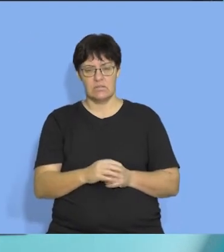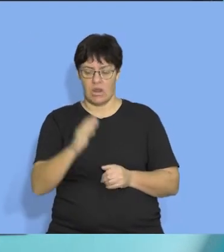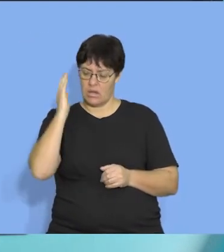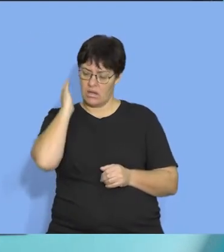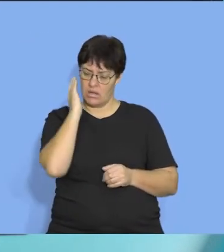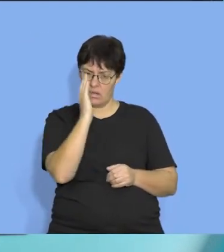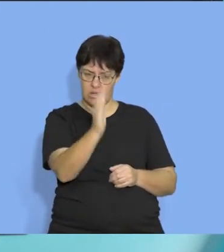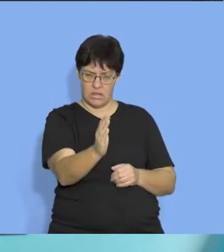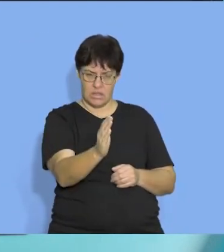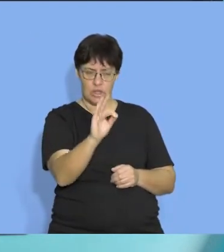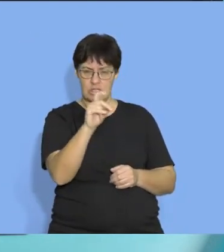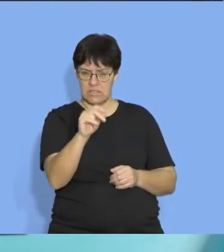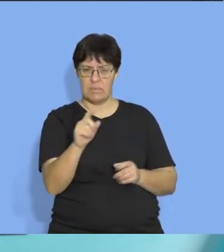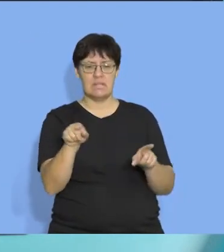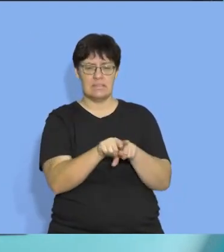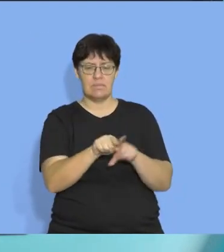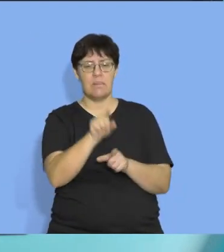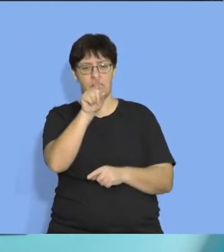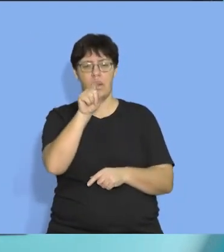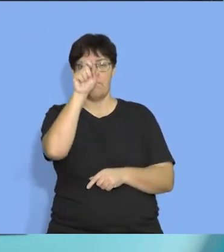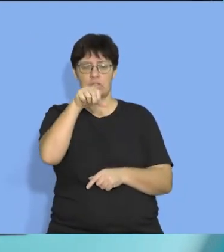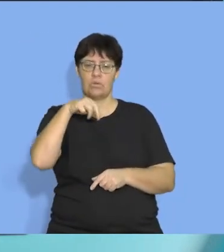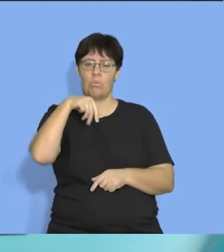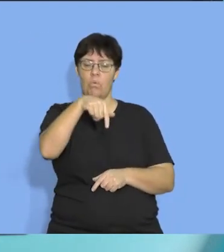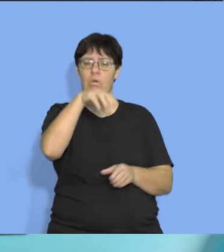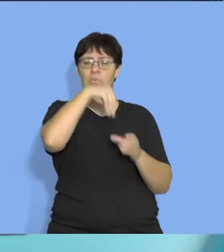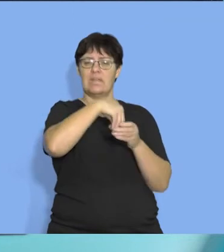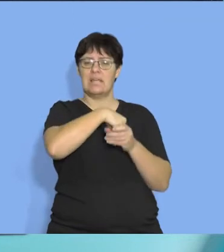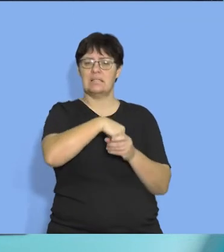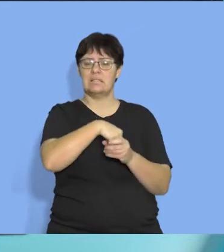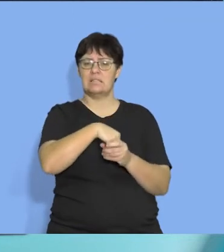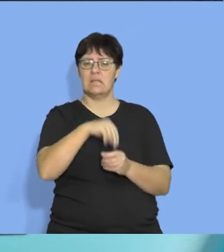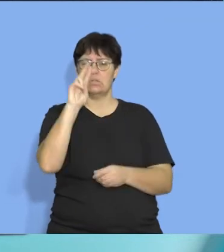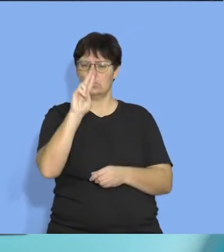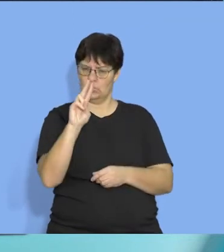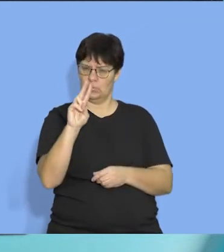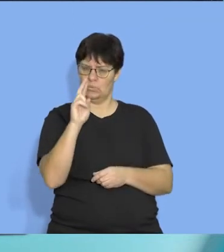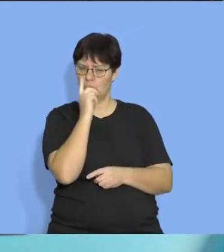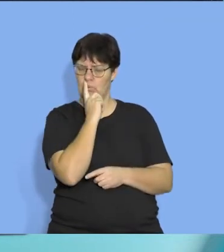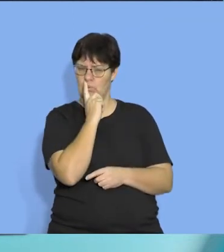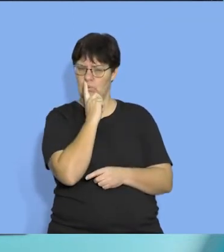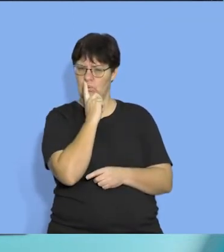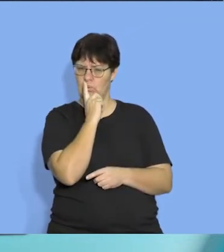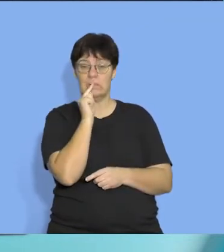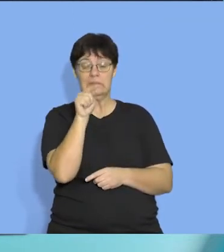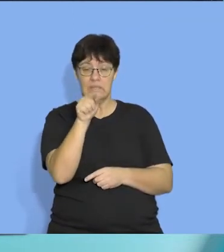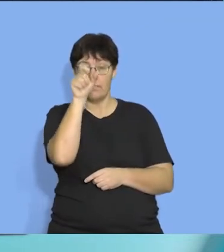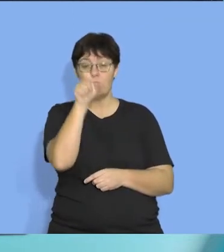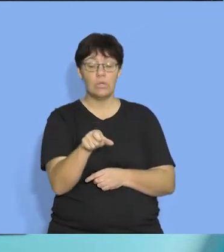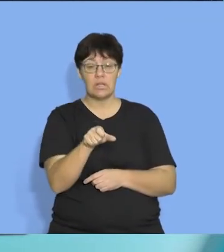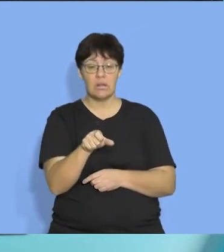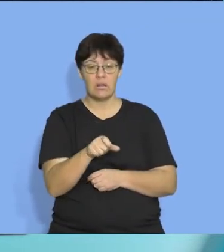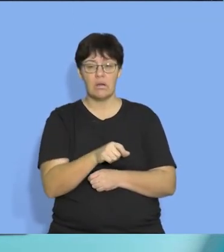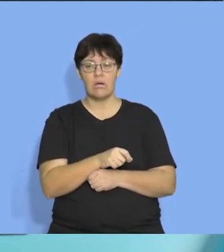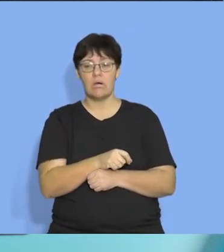come past at 30, but at the same time there's someone walking in the train going at 2. That person